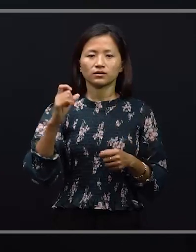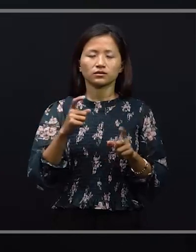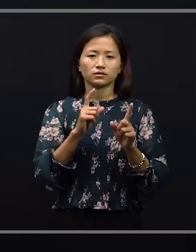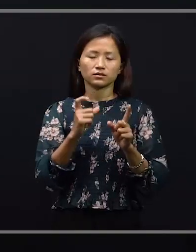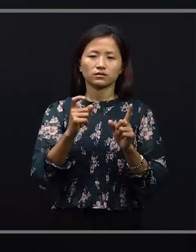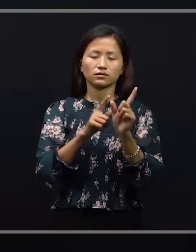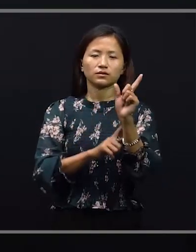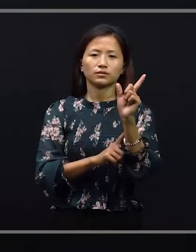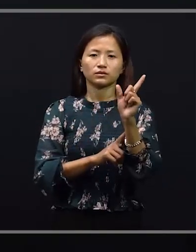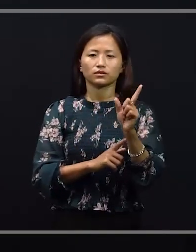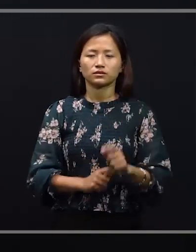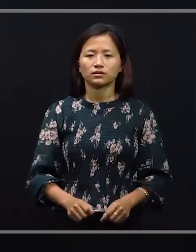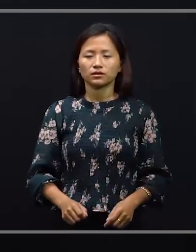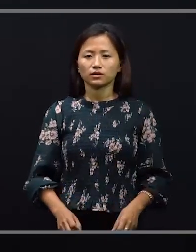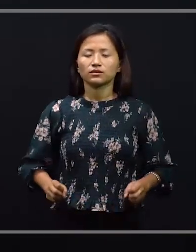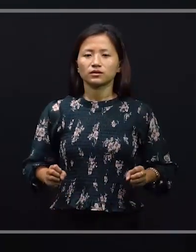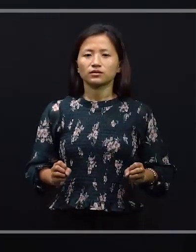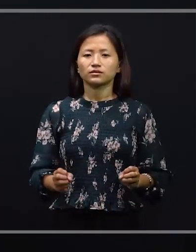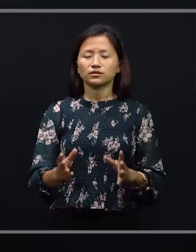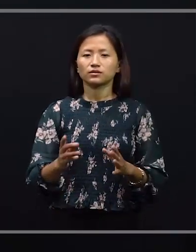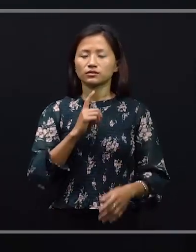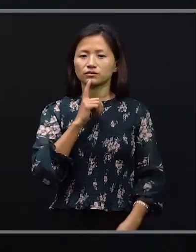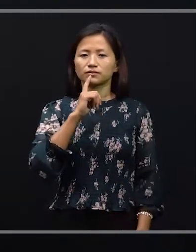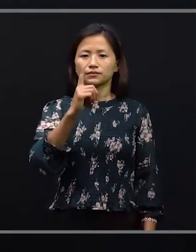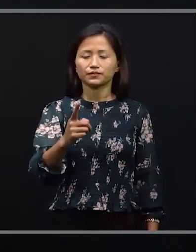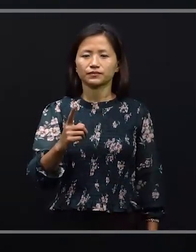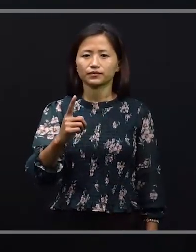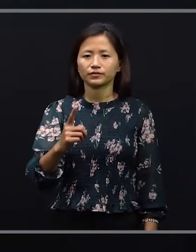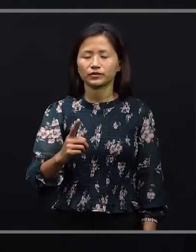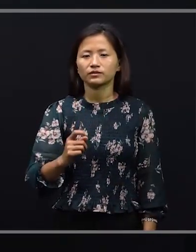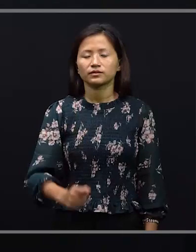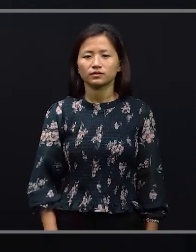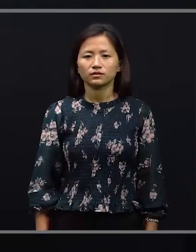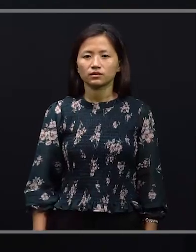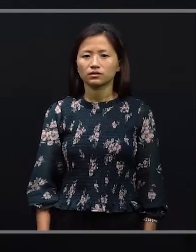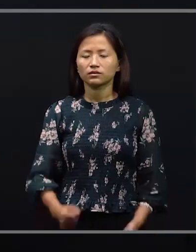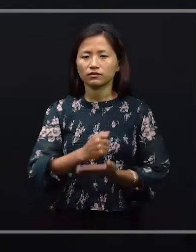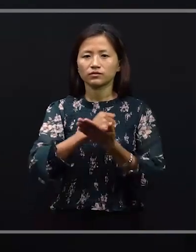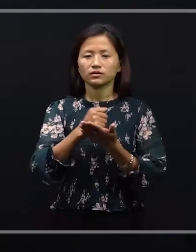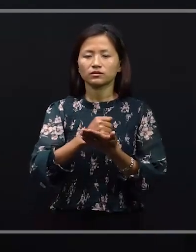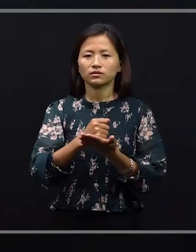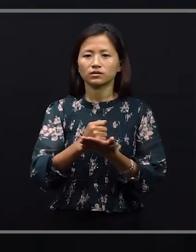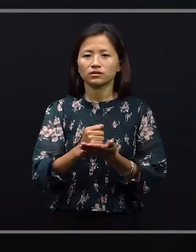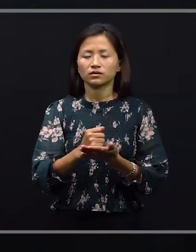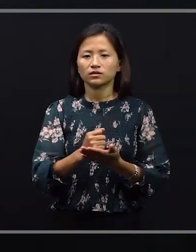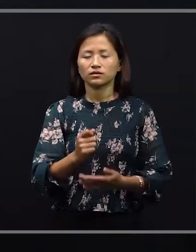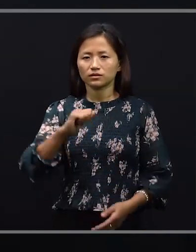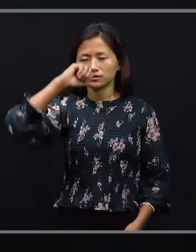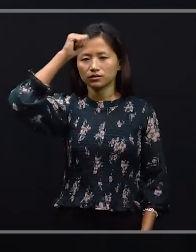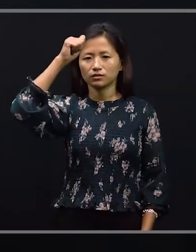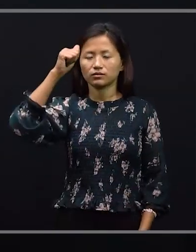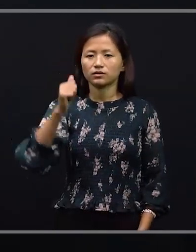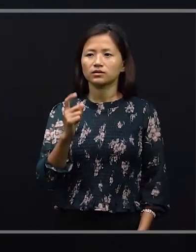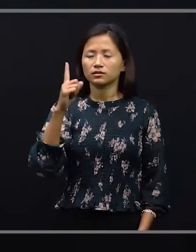okay? So he introduced this. Then the first satyagraha that he practiced or he introduced in India was